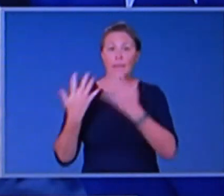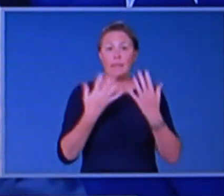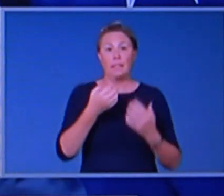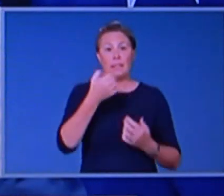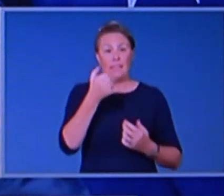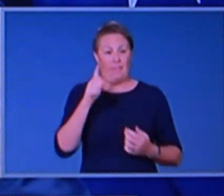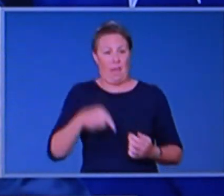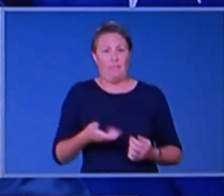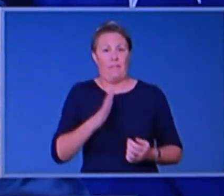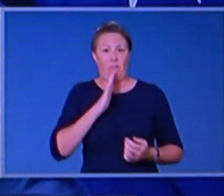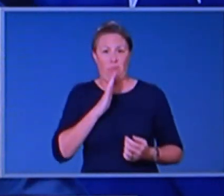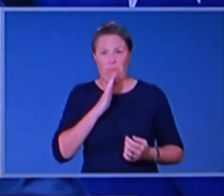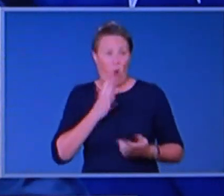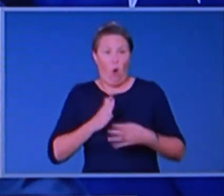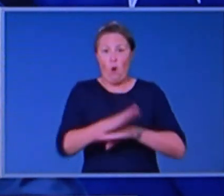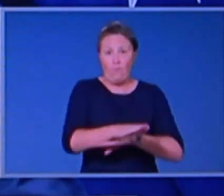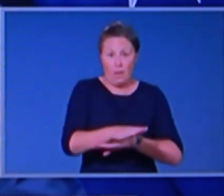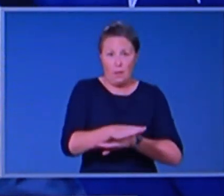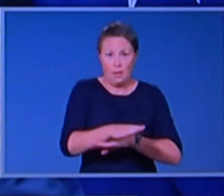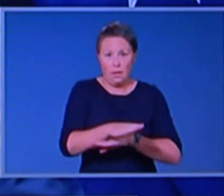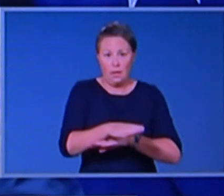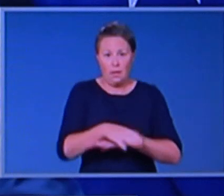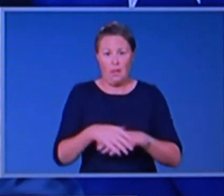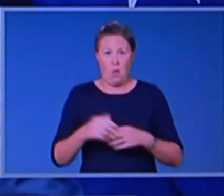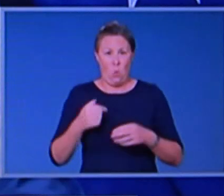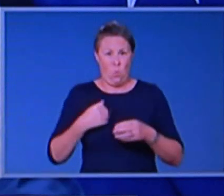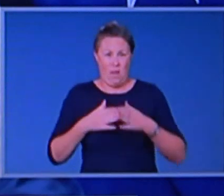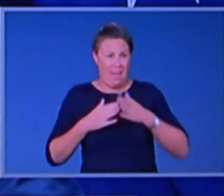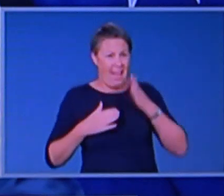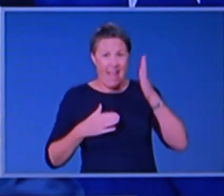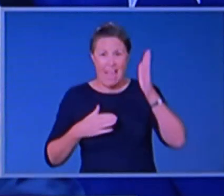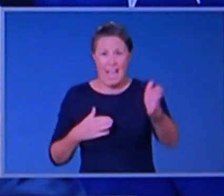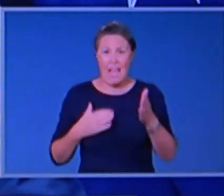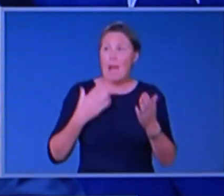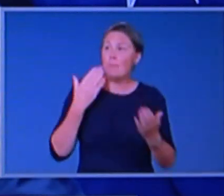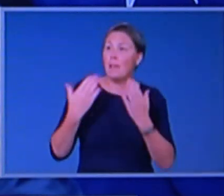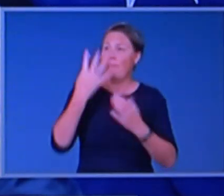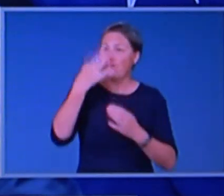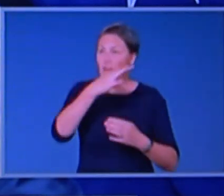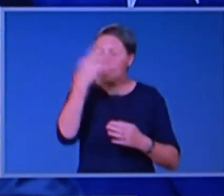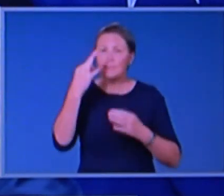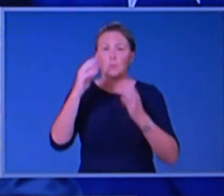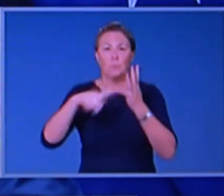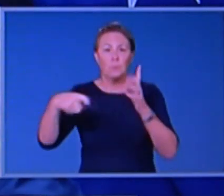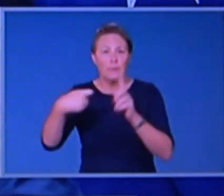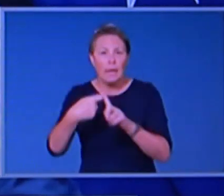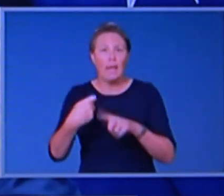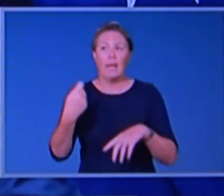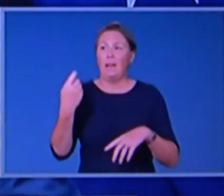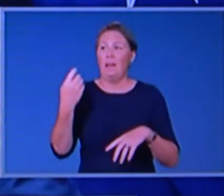headspace to where they are in France or Germany, for that matter, or certainly the United Kingdom and other parts of